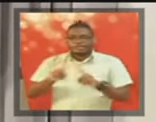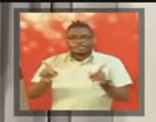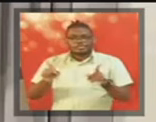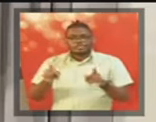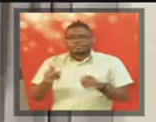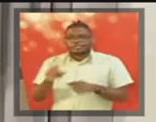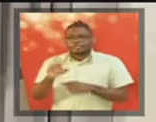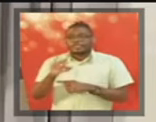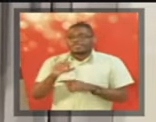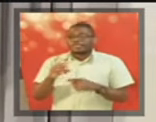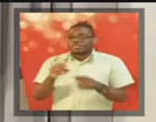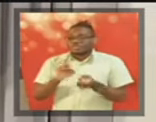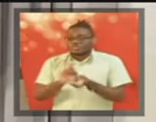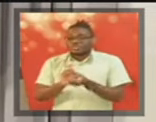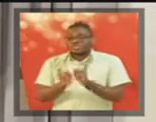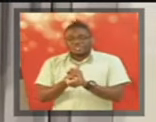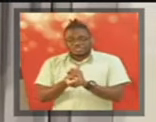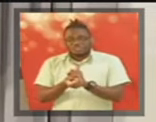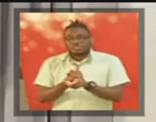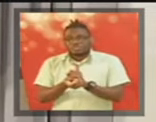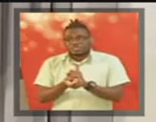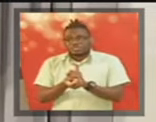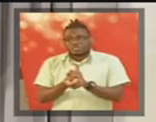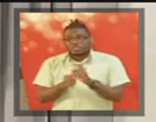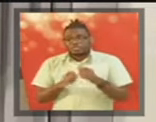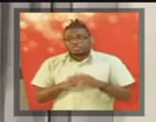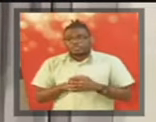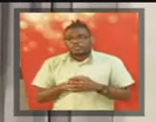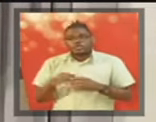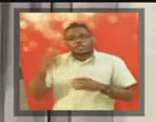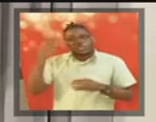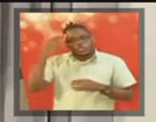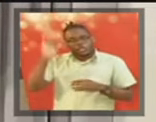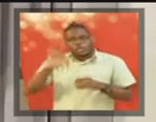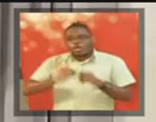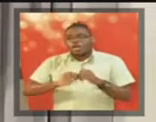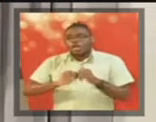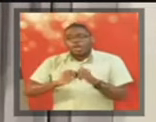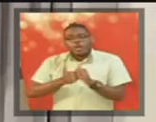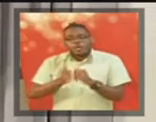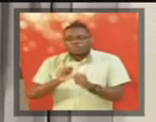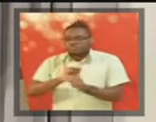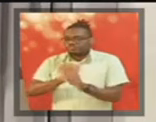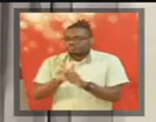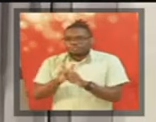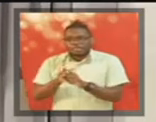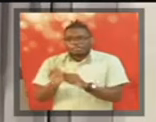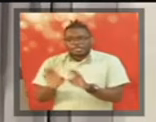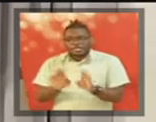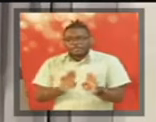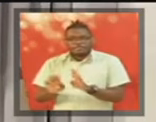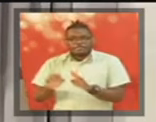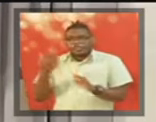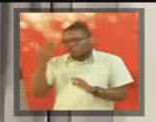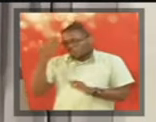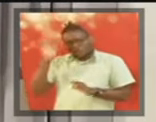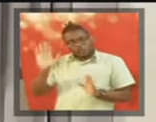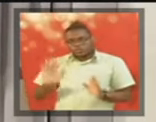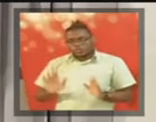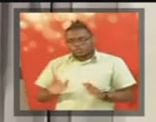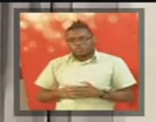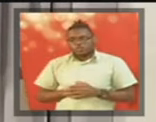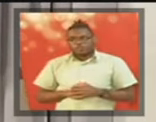for life. So there's no significant change. We don't know how COVID-19 is going to behave, in which line it's going to take.